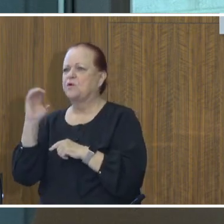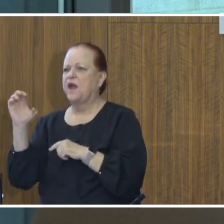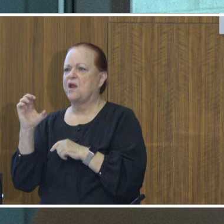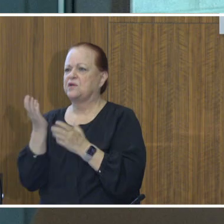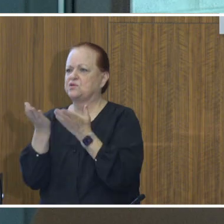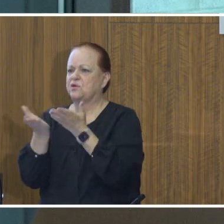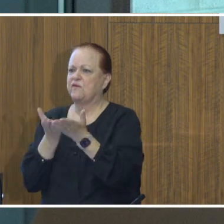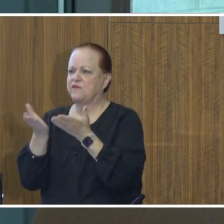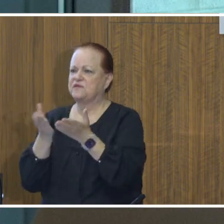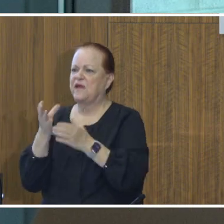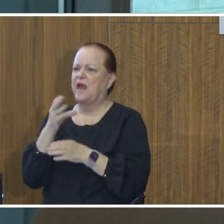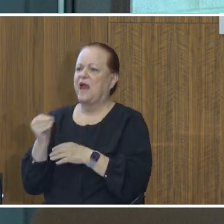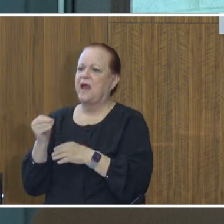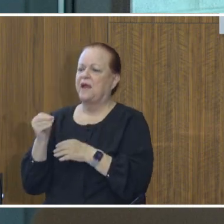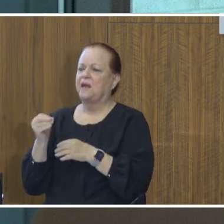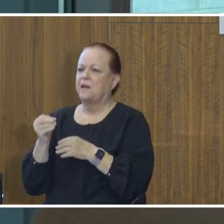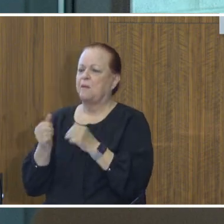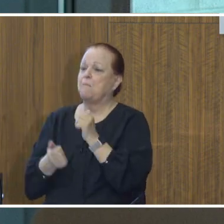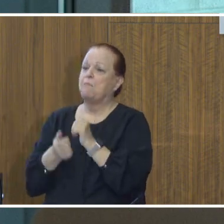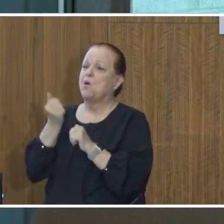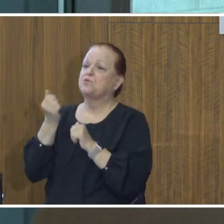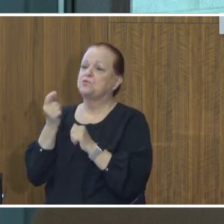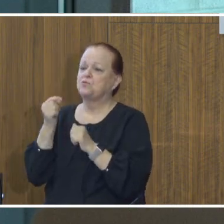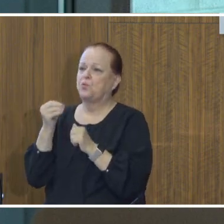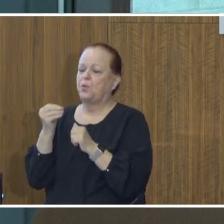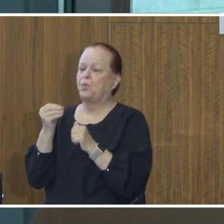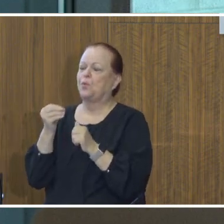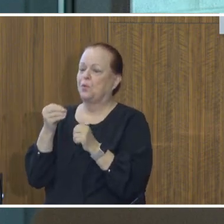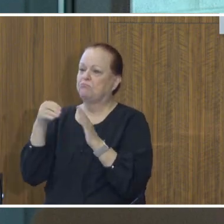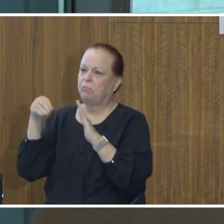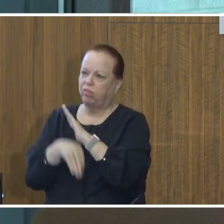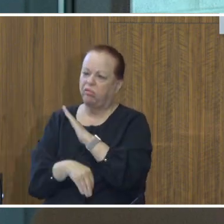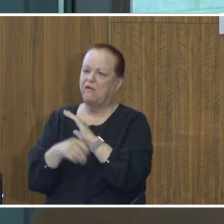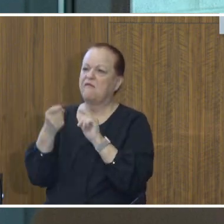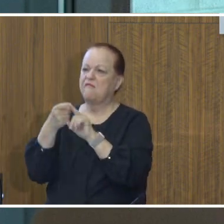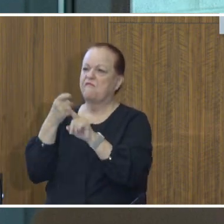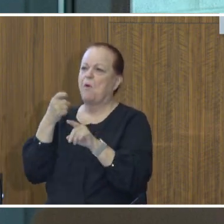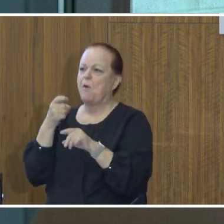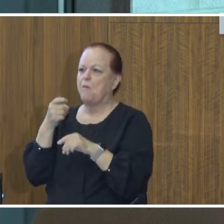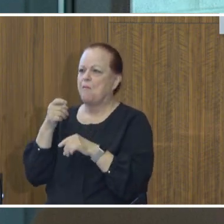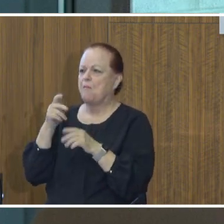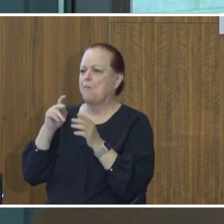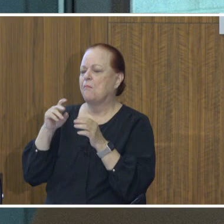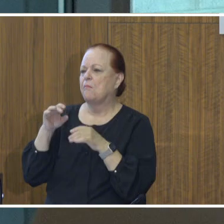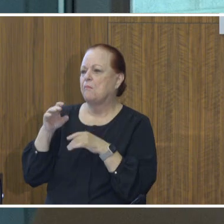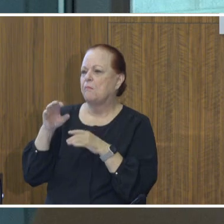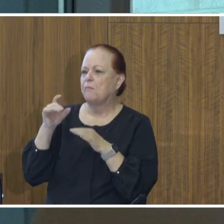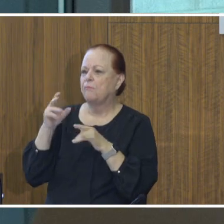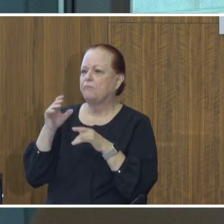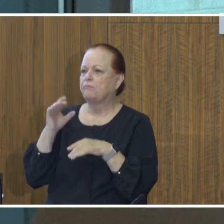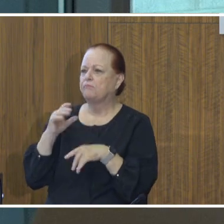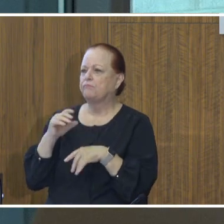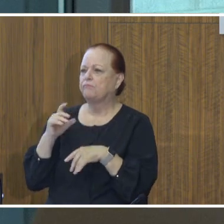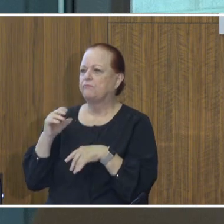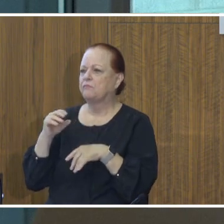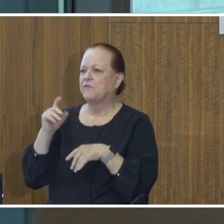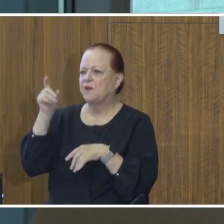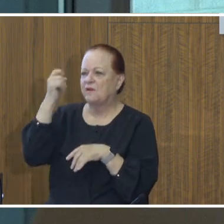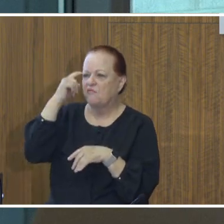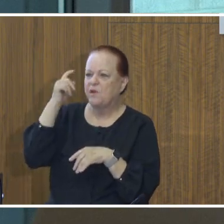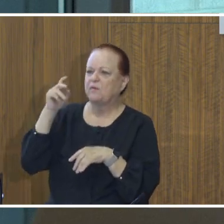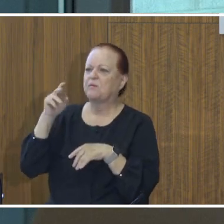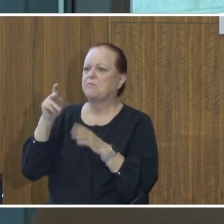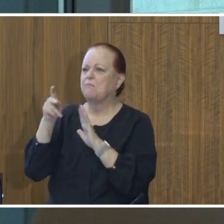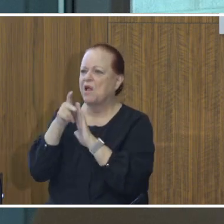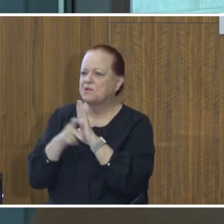by policymakers. Okay. Second, comply with the Federal Voting Rights Act. We believe that a Federal Voting Rights Act requirement exists in Orange